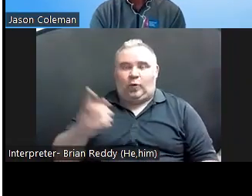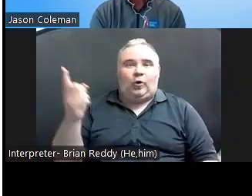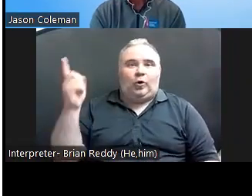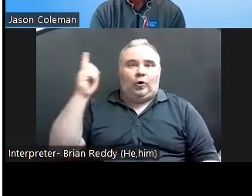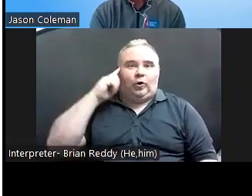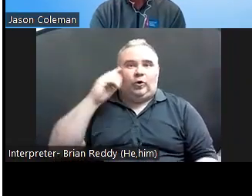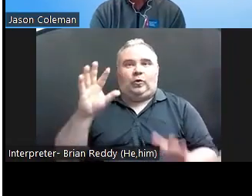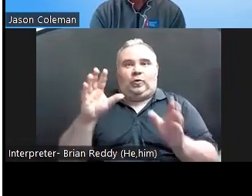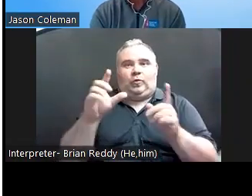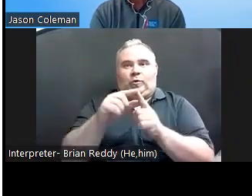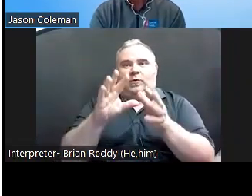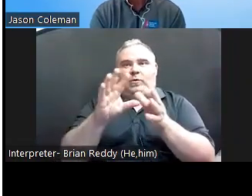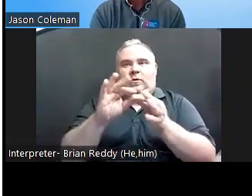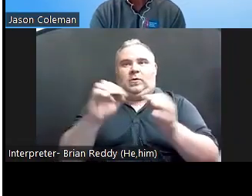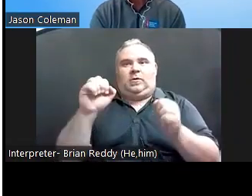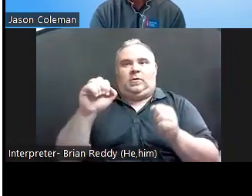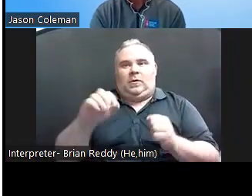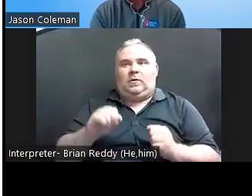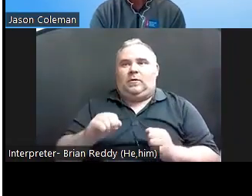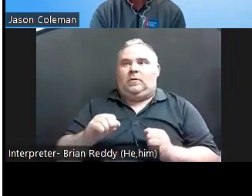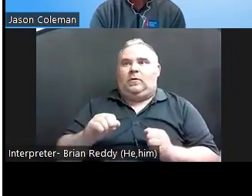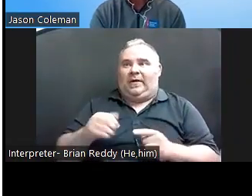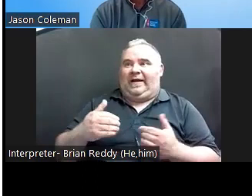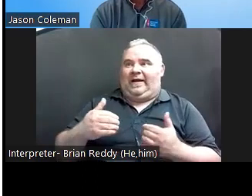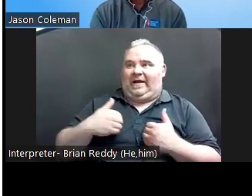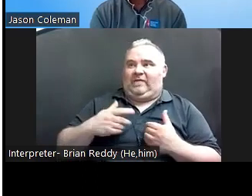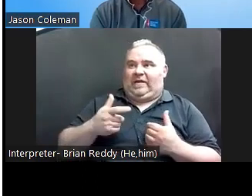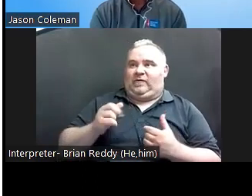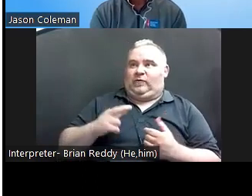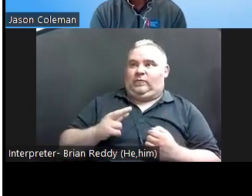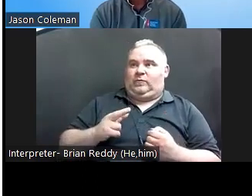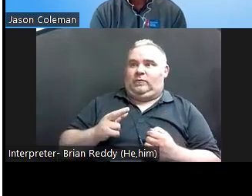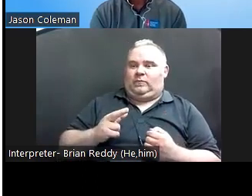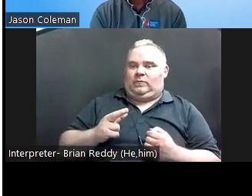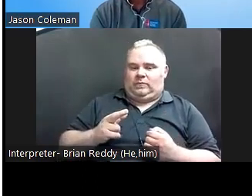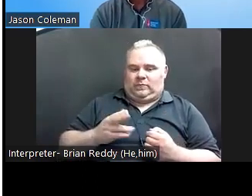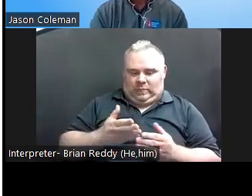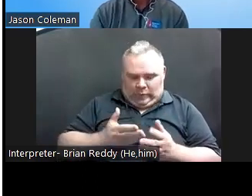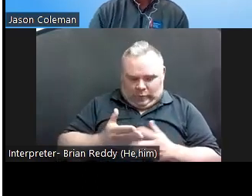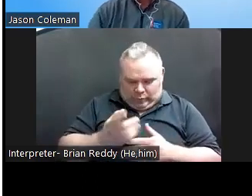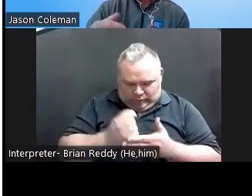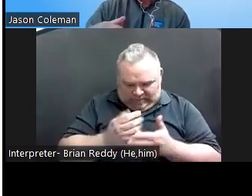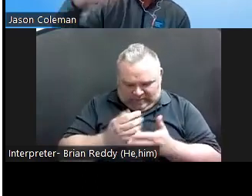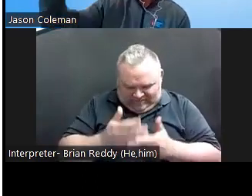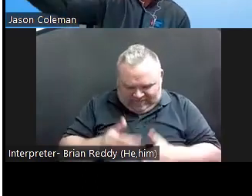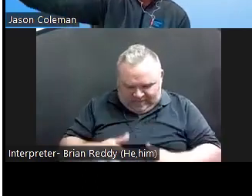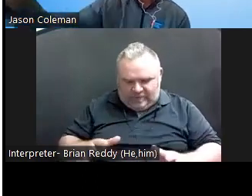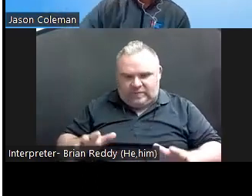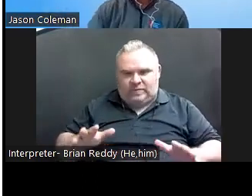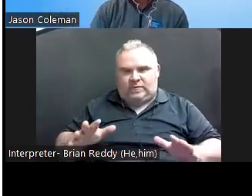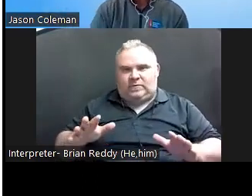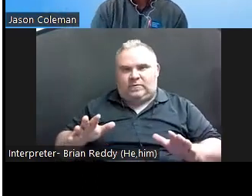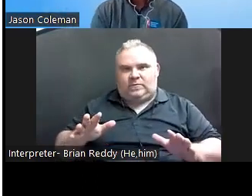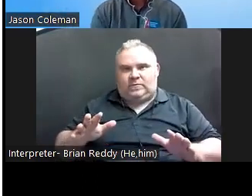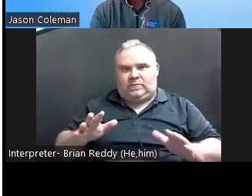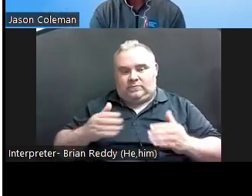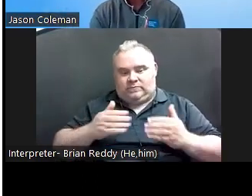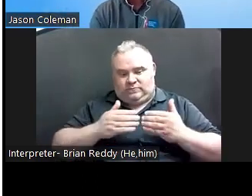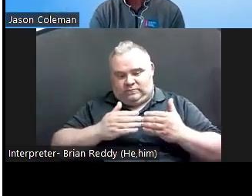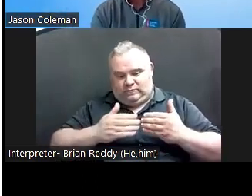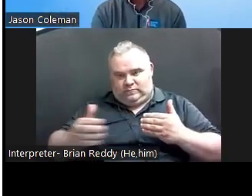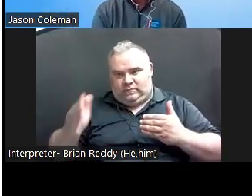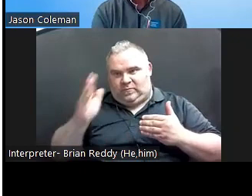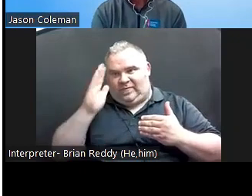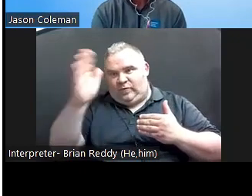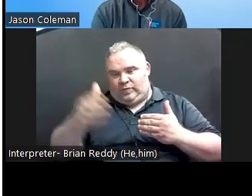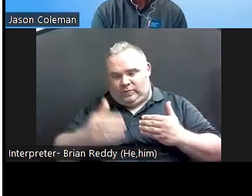those words and have gone through cancer treatment, and are at the precipice of your